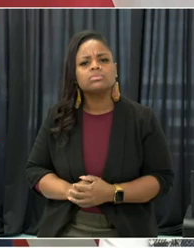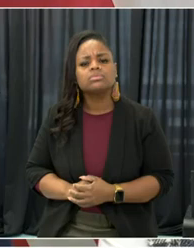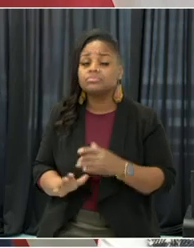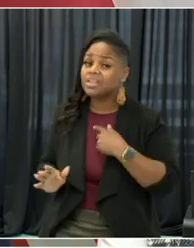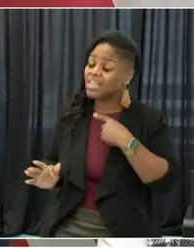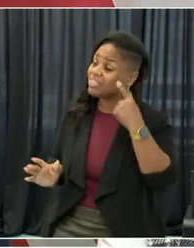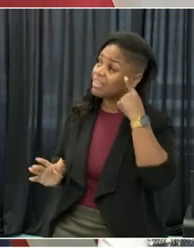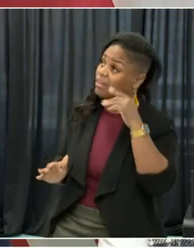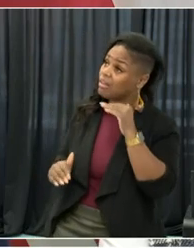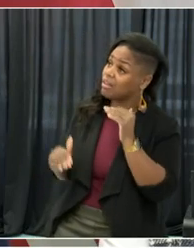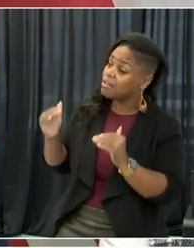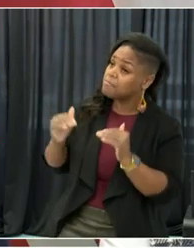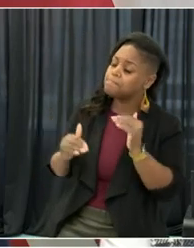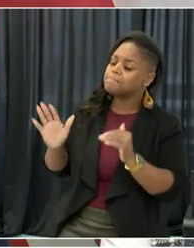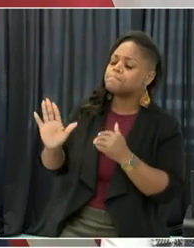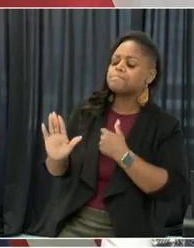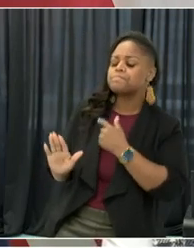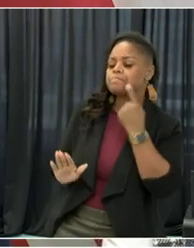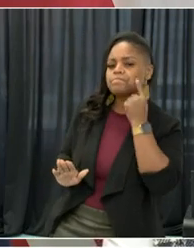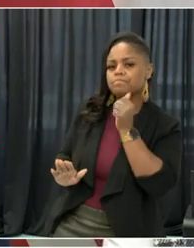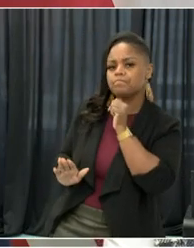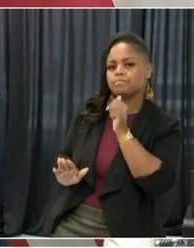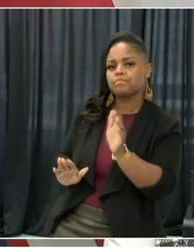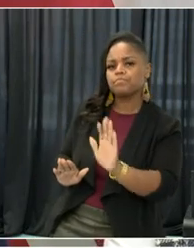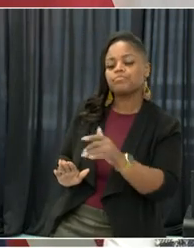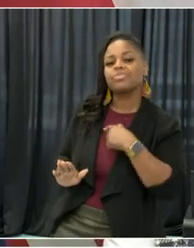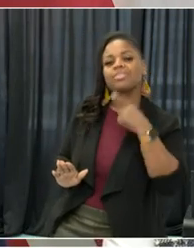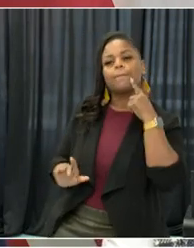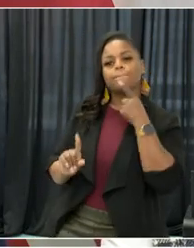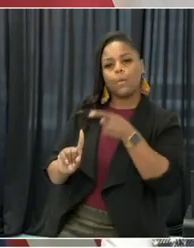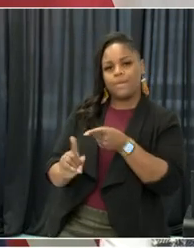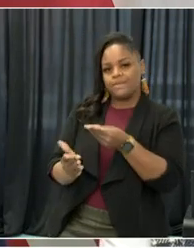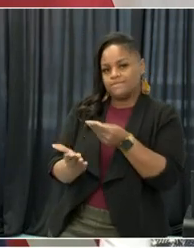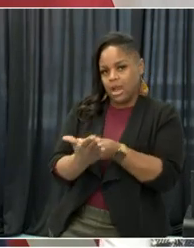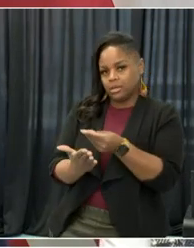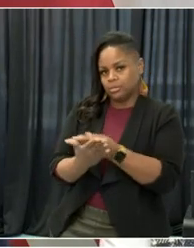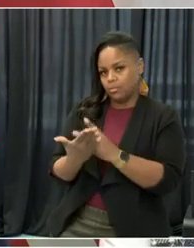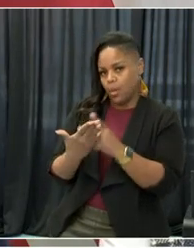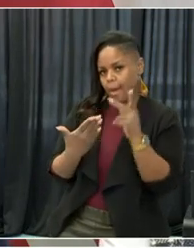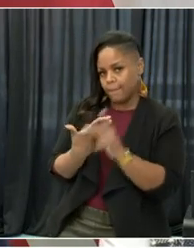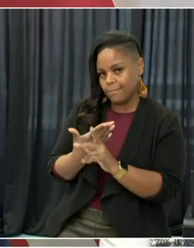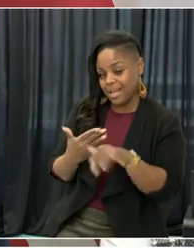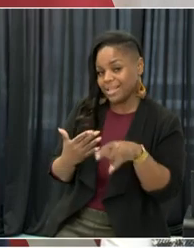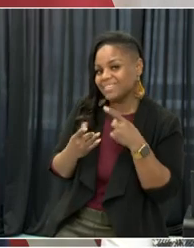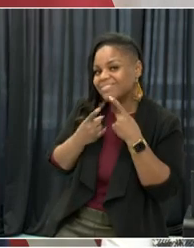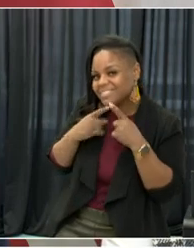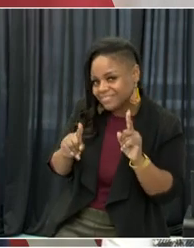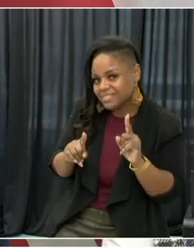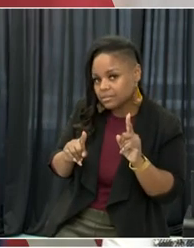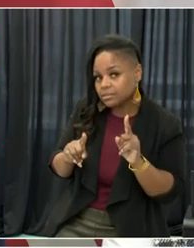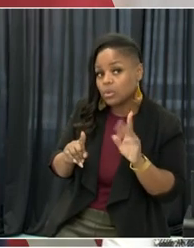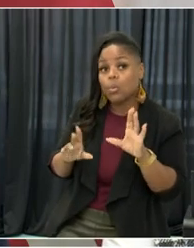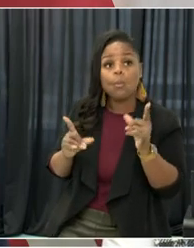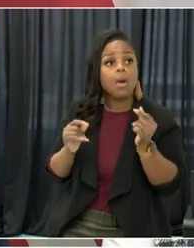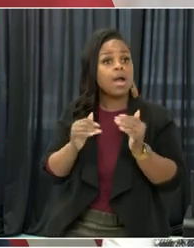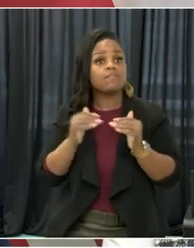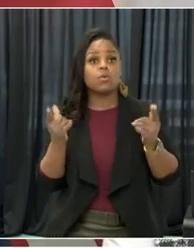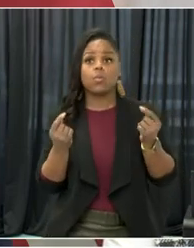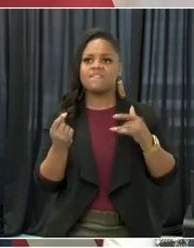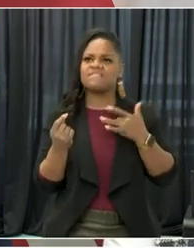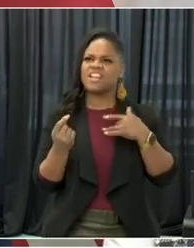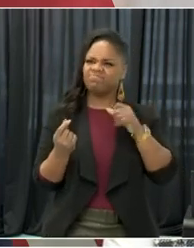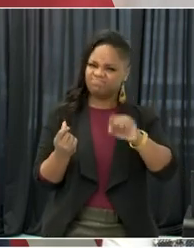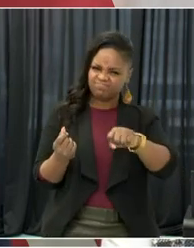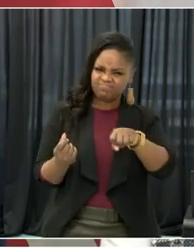or. I think that we will fund the programs that work at the levels that I think we need. And we